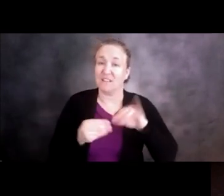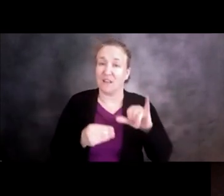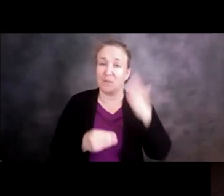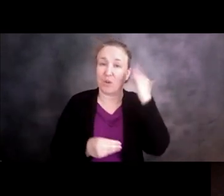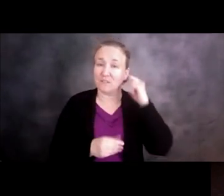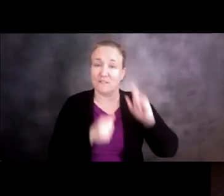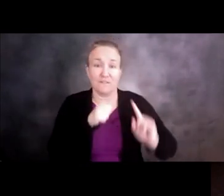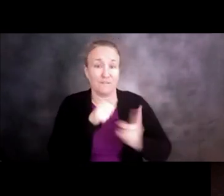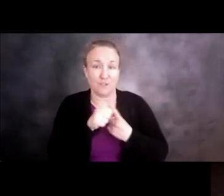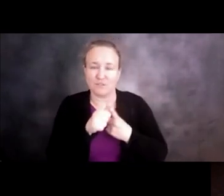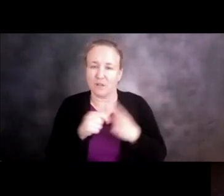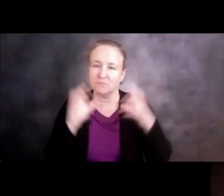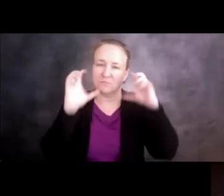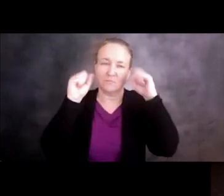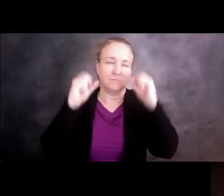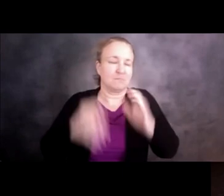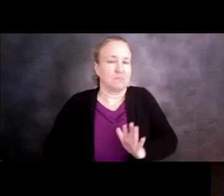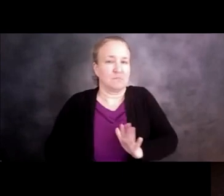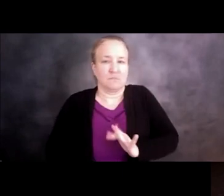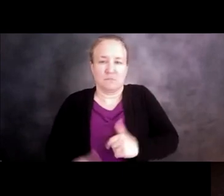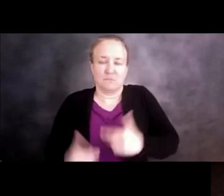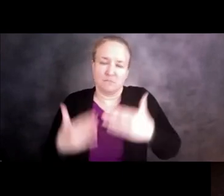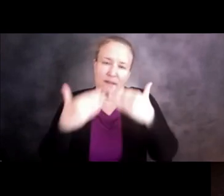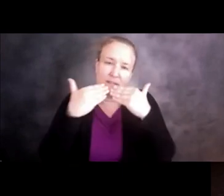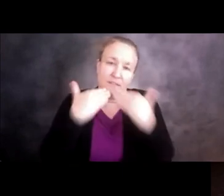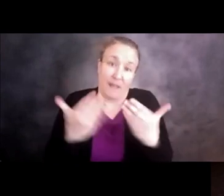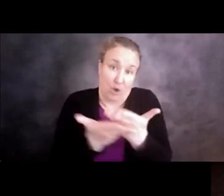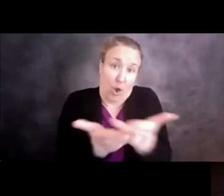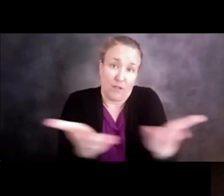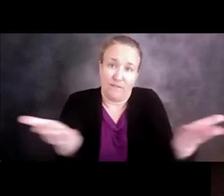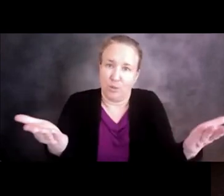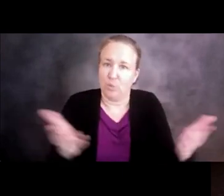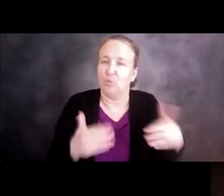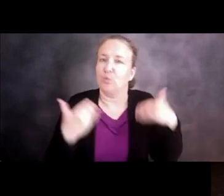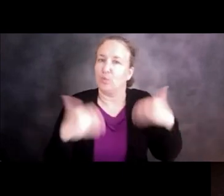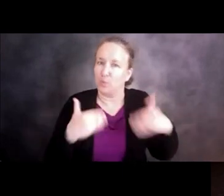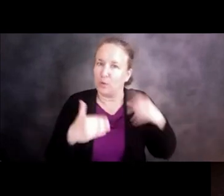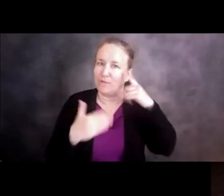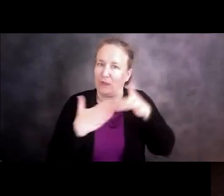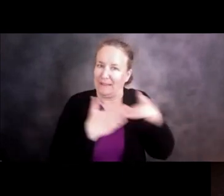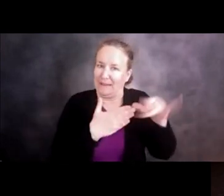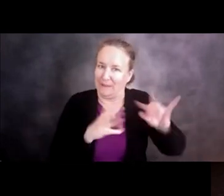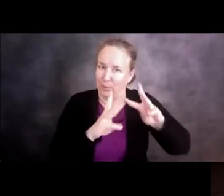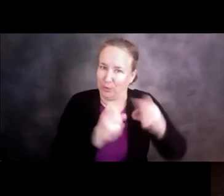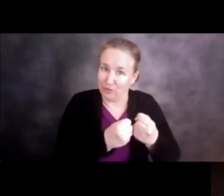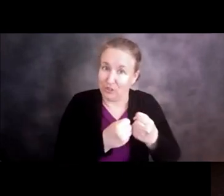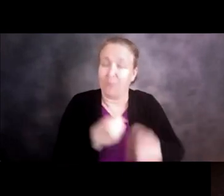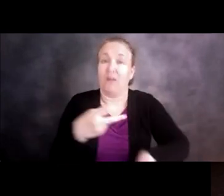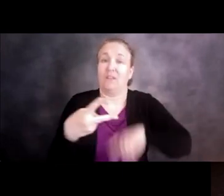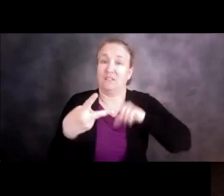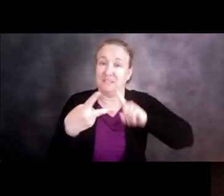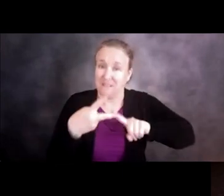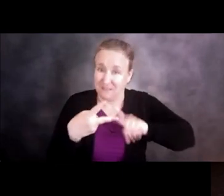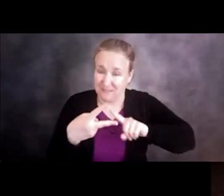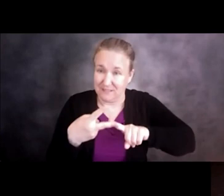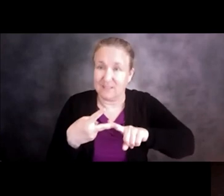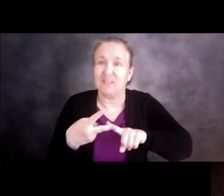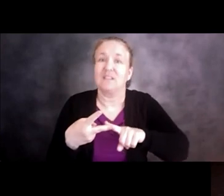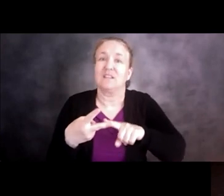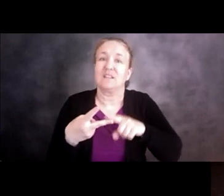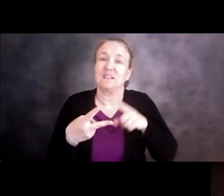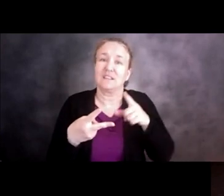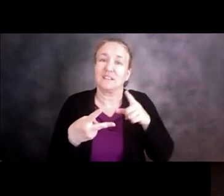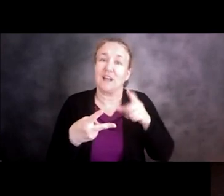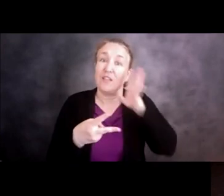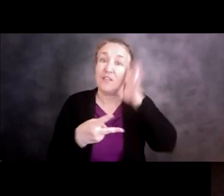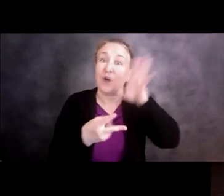just incredible. So I want to say thank you to all of you for leading that. And also two, they taught a little bit of the choreography